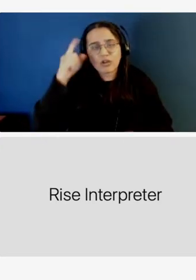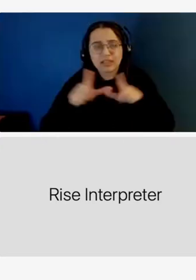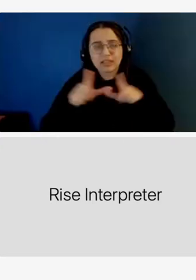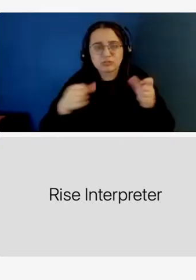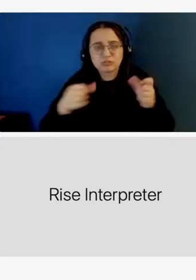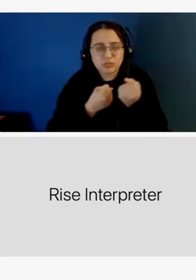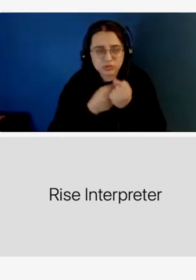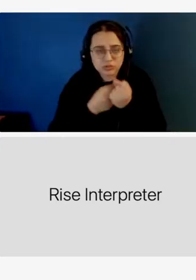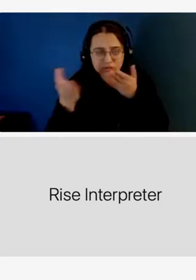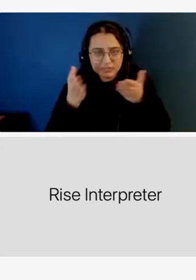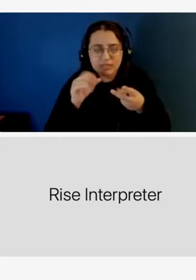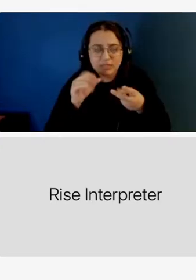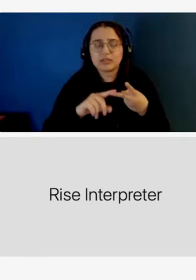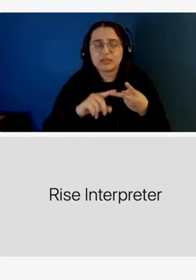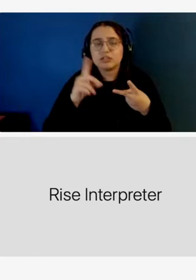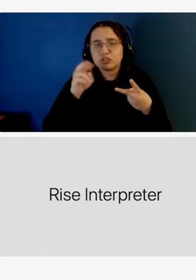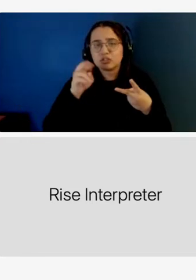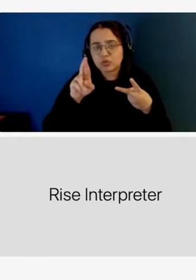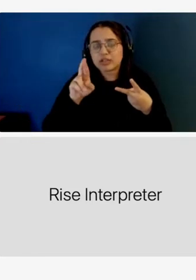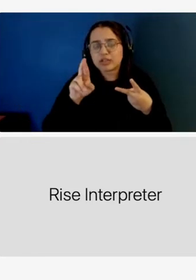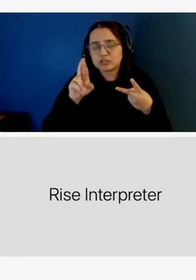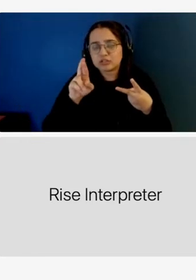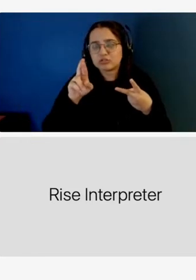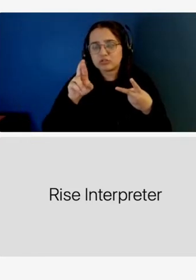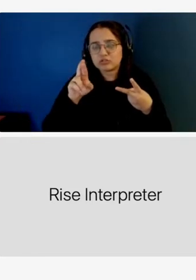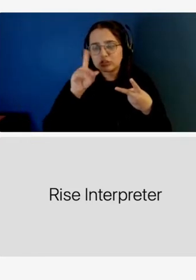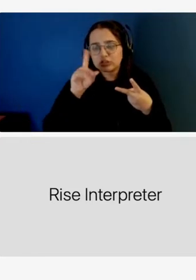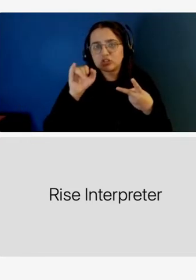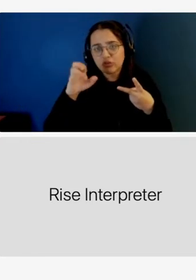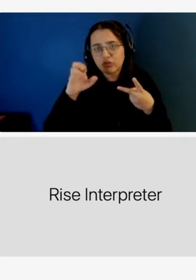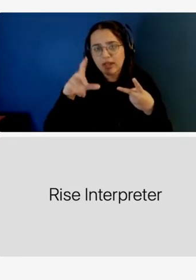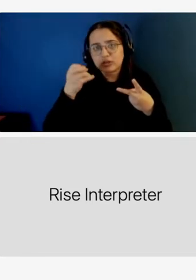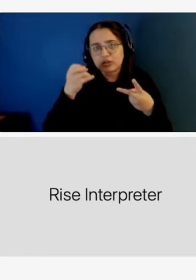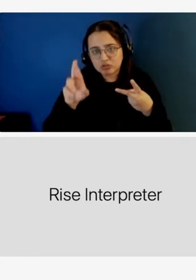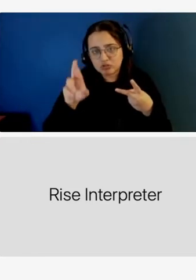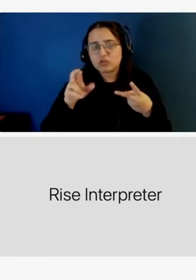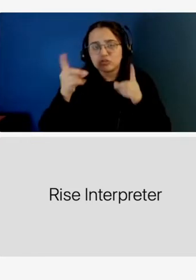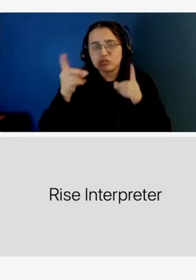for IT that will be presenting.